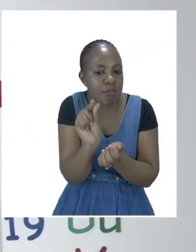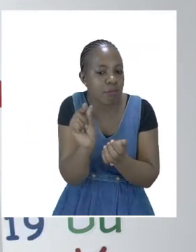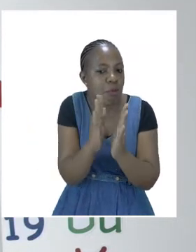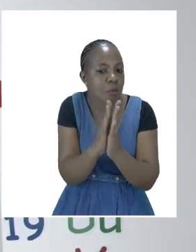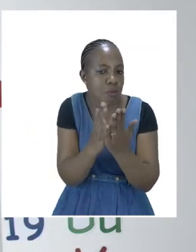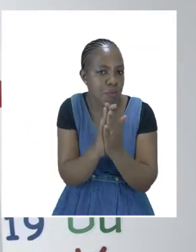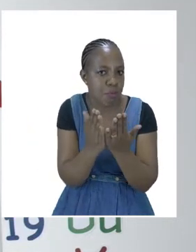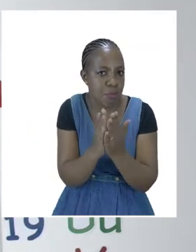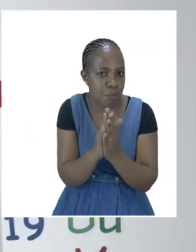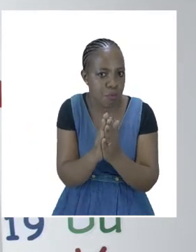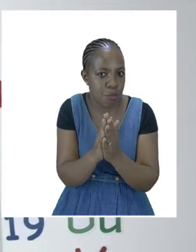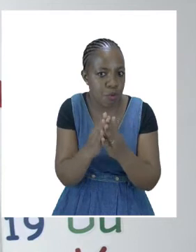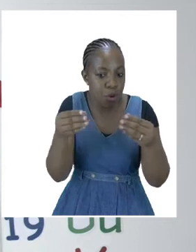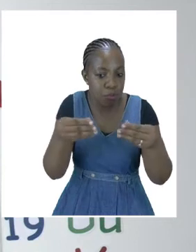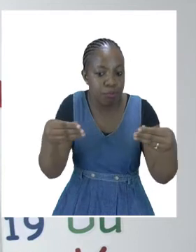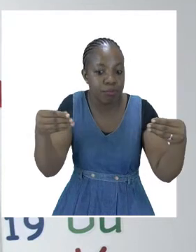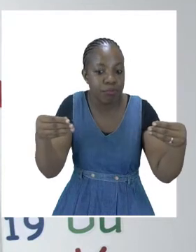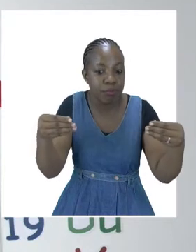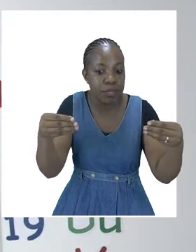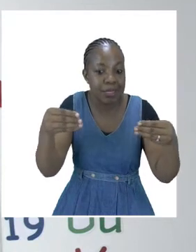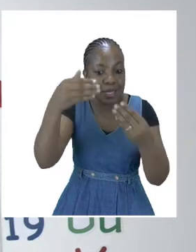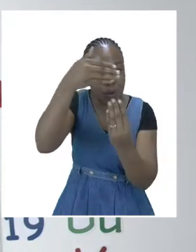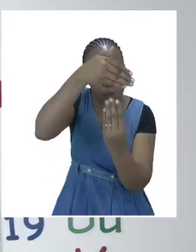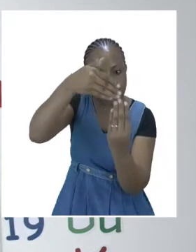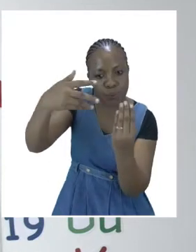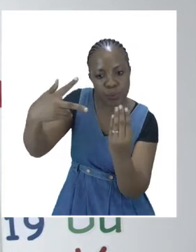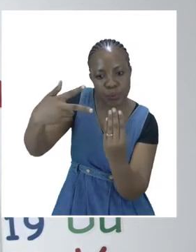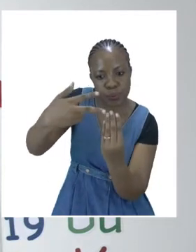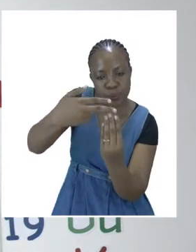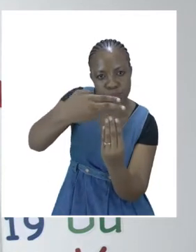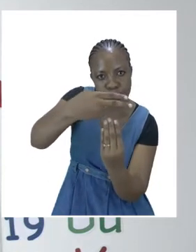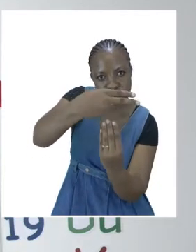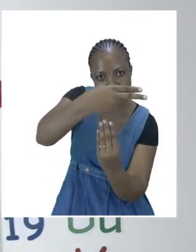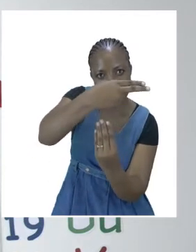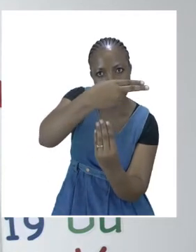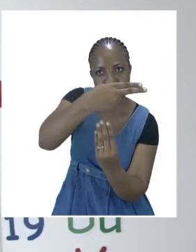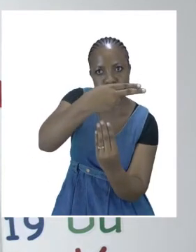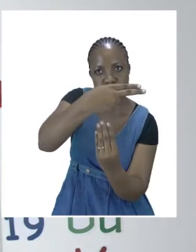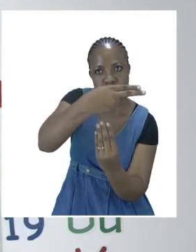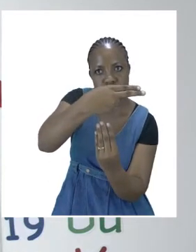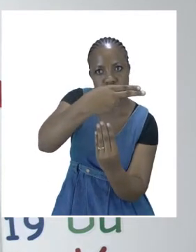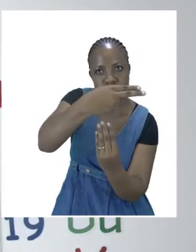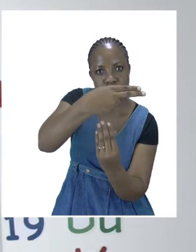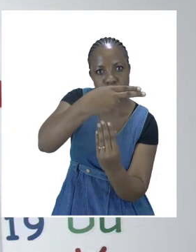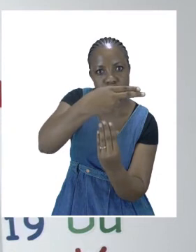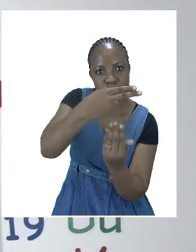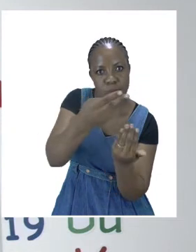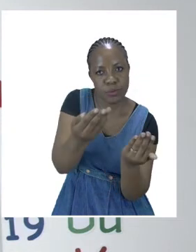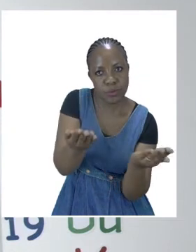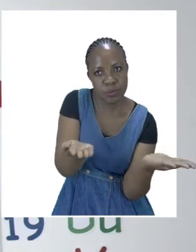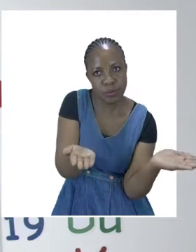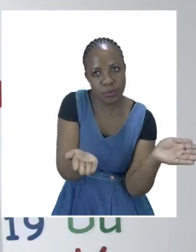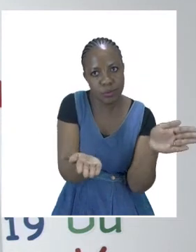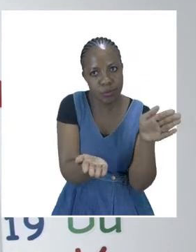booklet. Please cut the top of the lesson booklet with a pair of scissors and fold